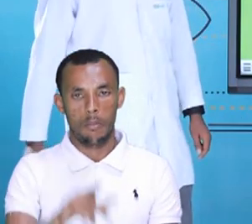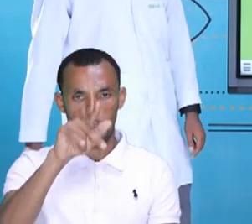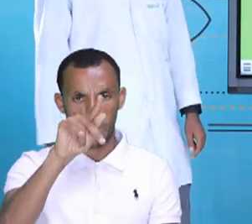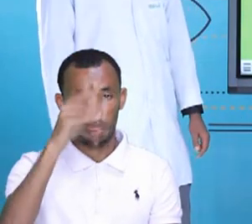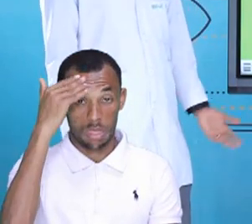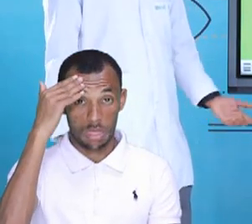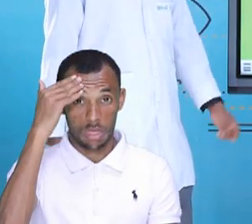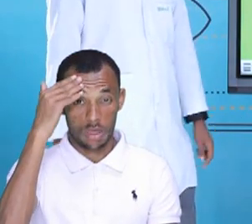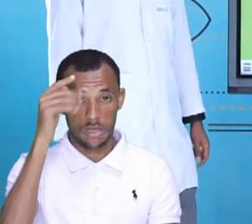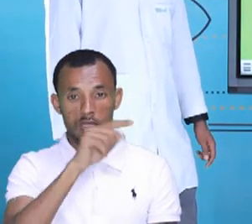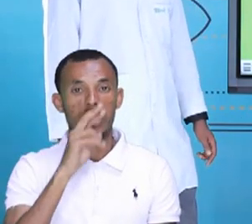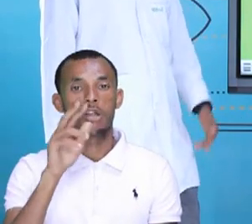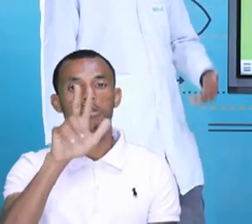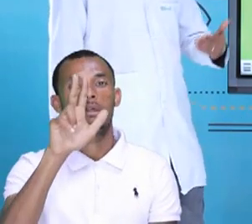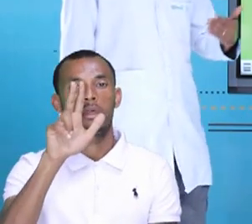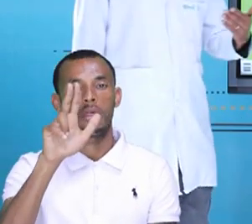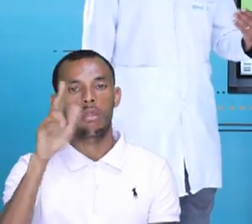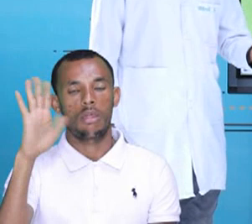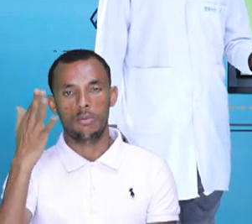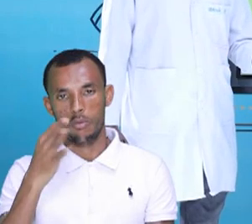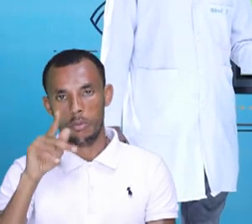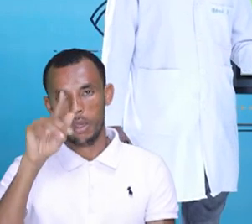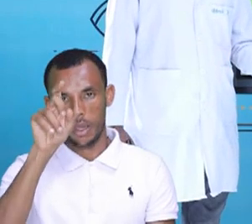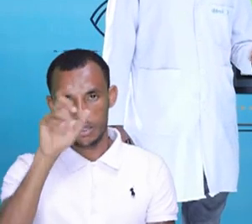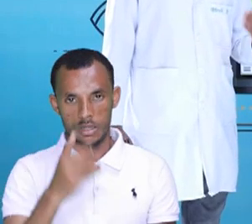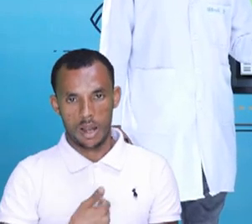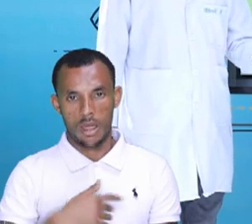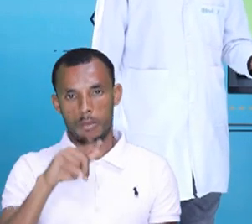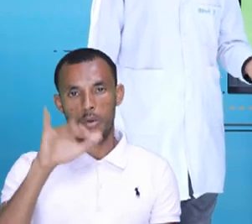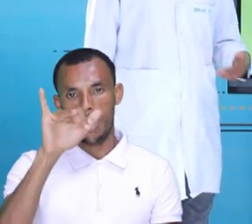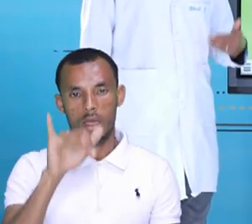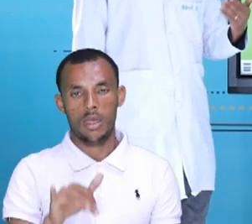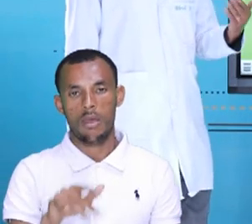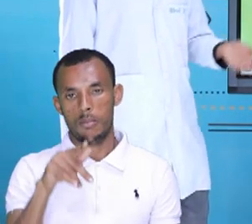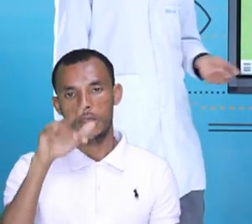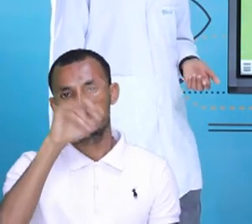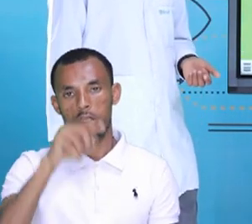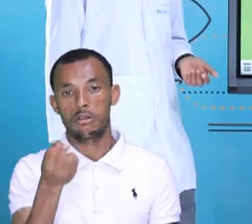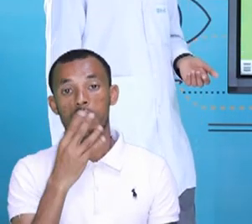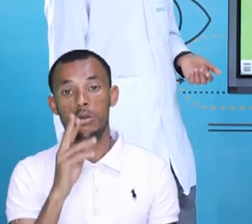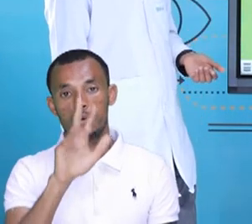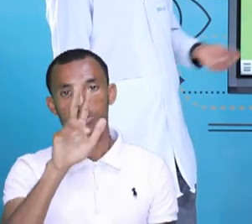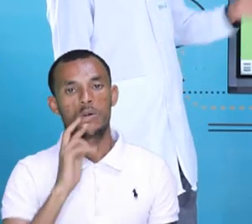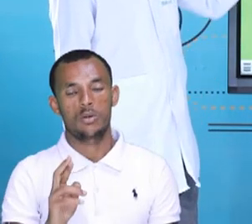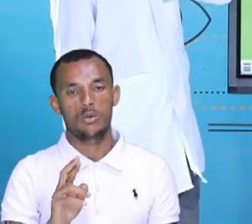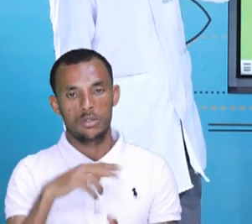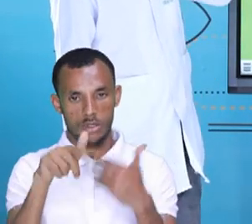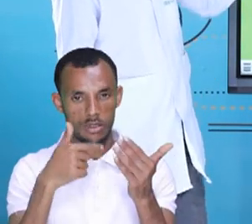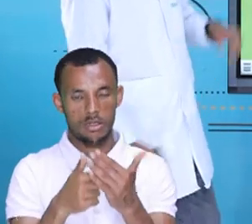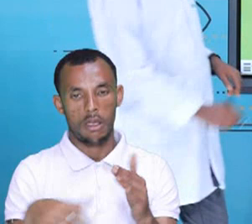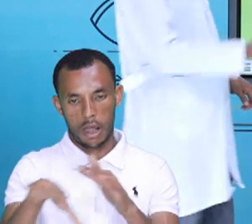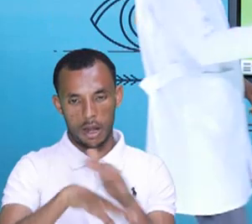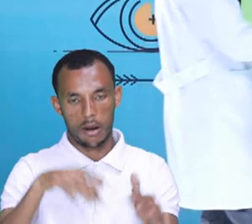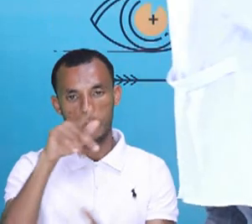P, you know P. There are 3 types of P orbital: Px, Py, and Pz. Therefore,